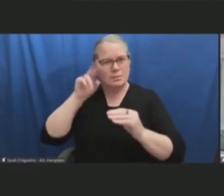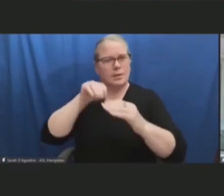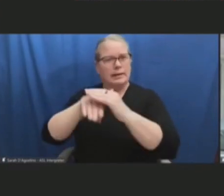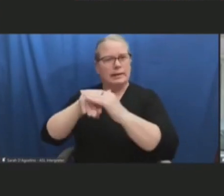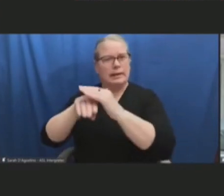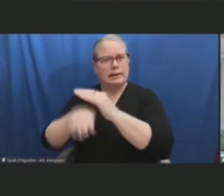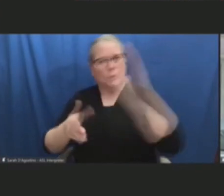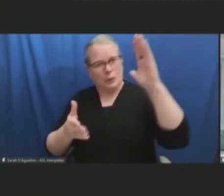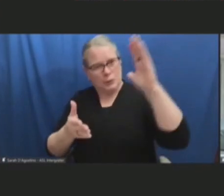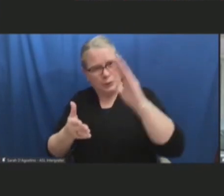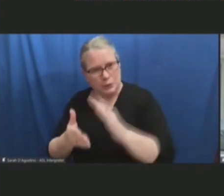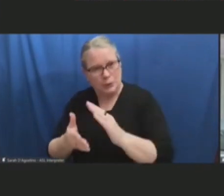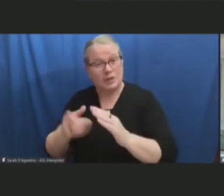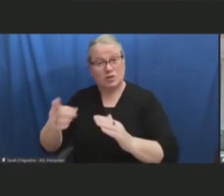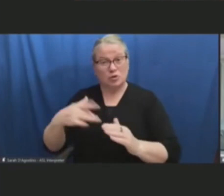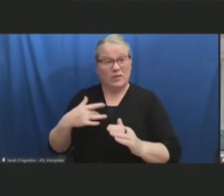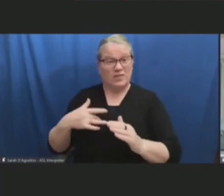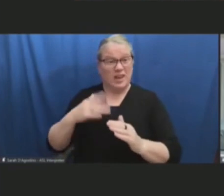it?